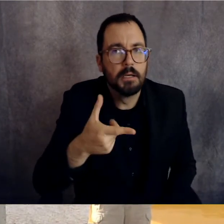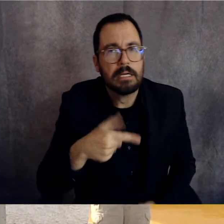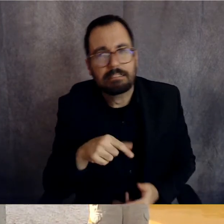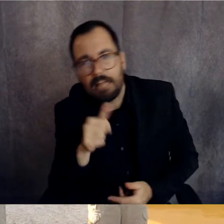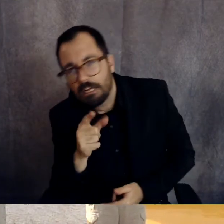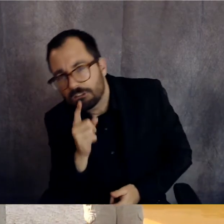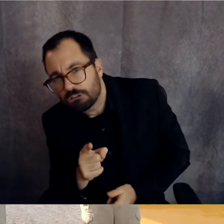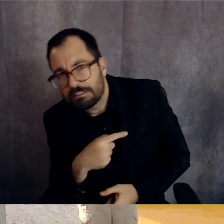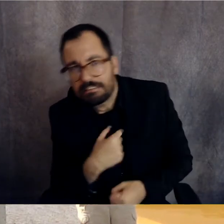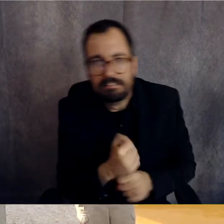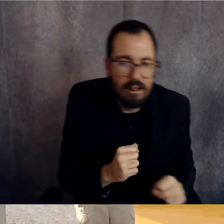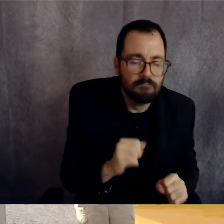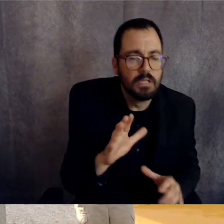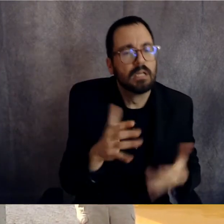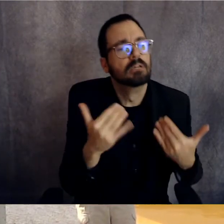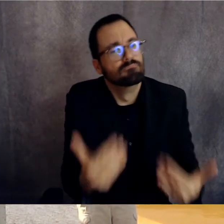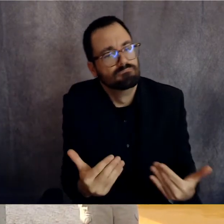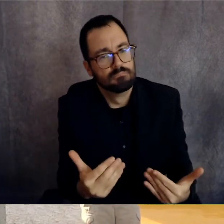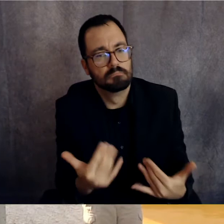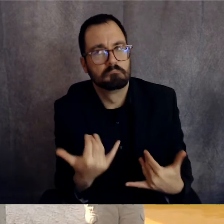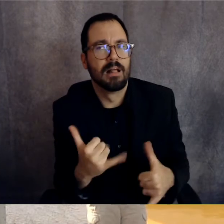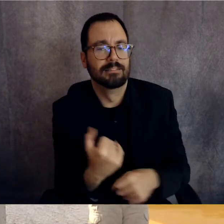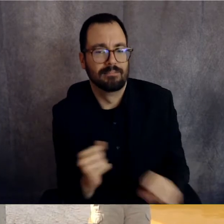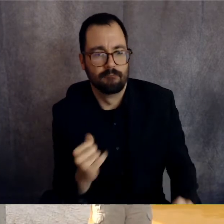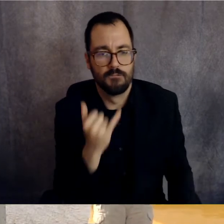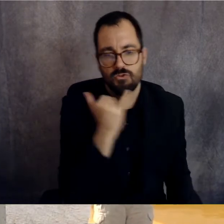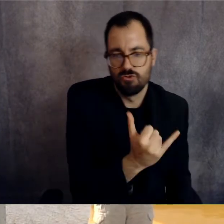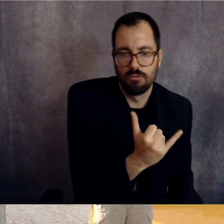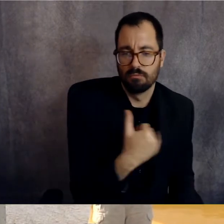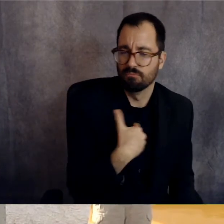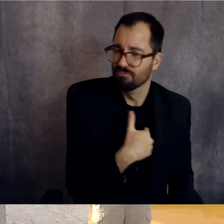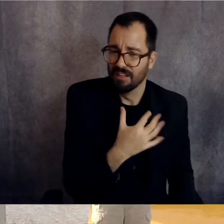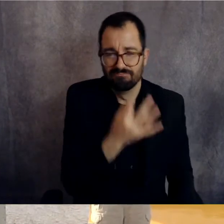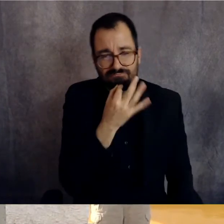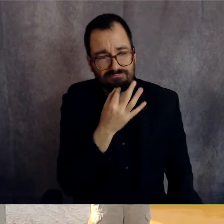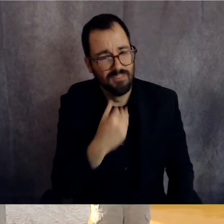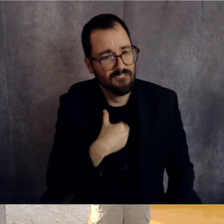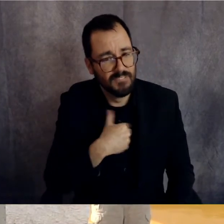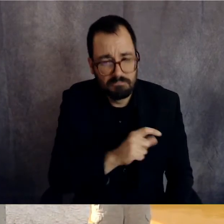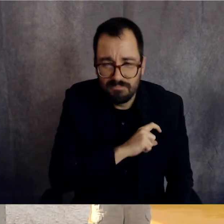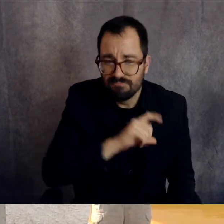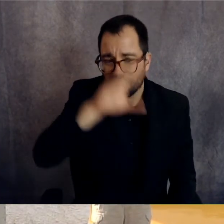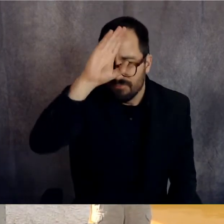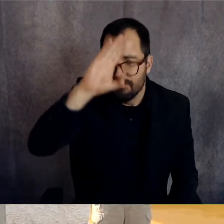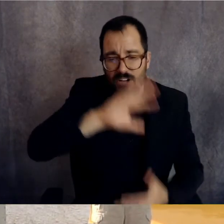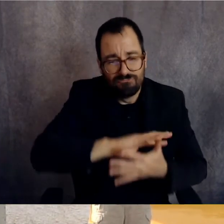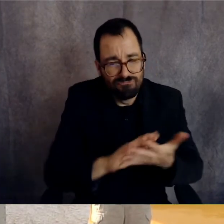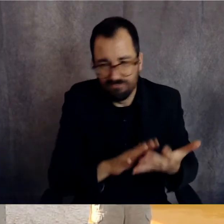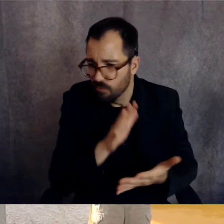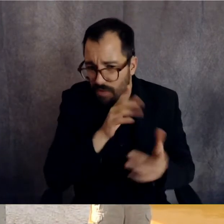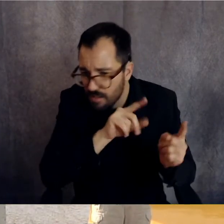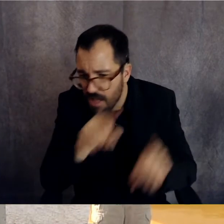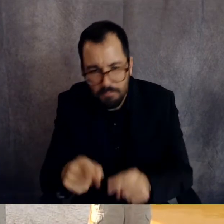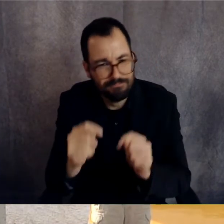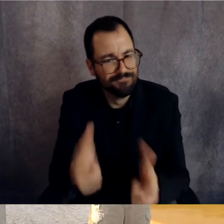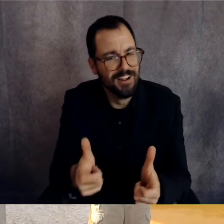caution. And we have wonderful trained first responders that will respond quickly and